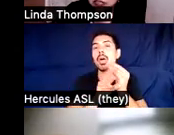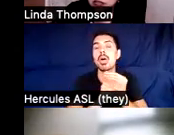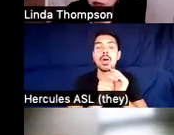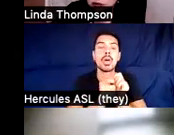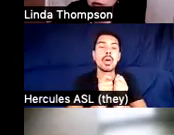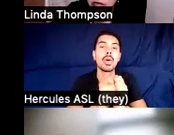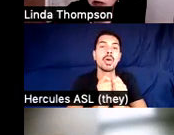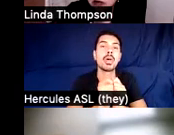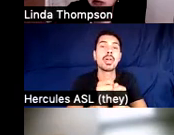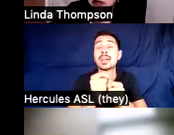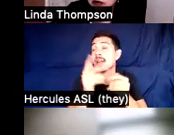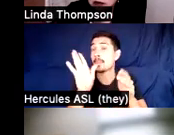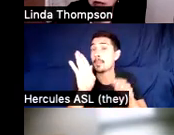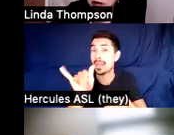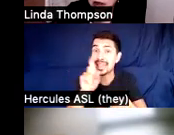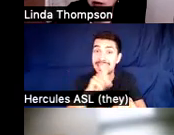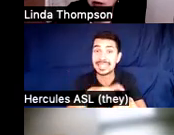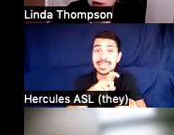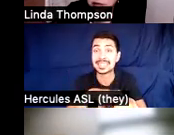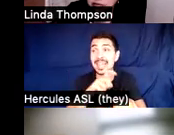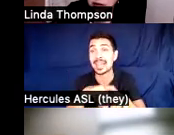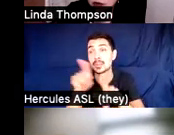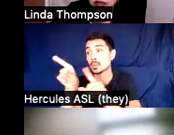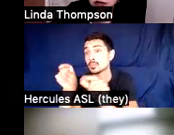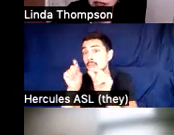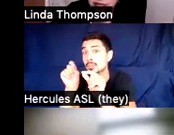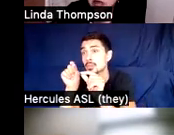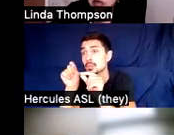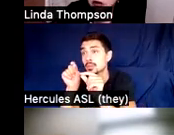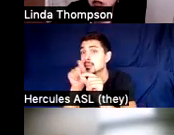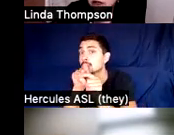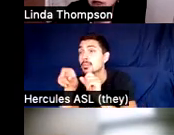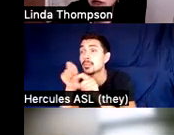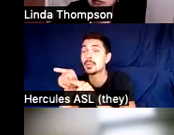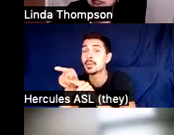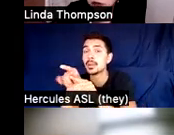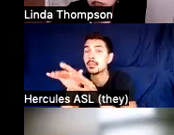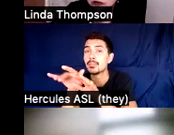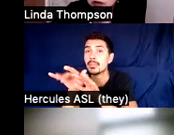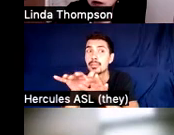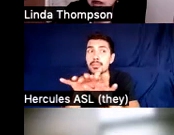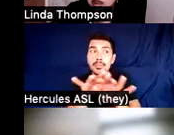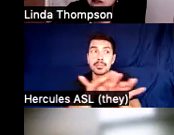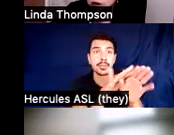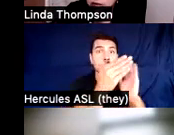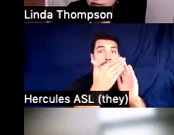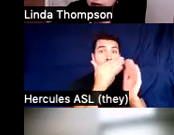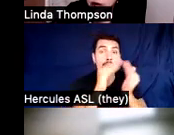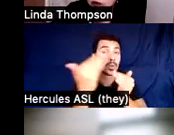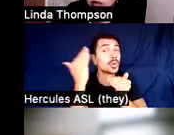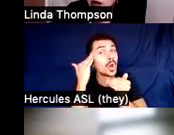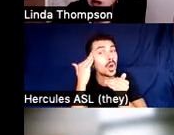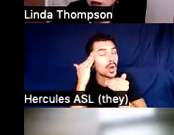out into community, it might not be what you said at all. So it is better to have a